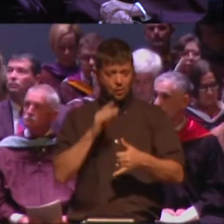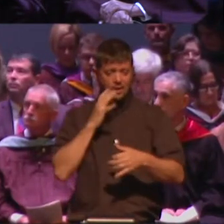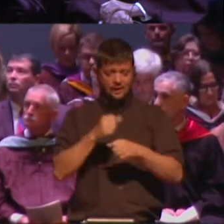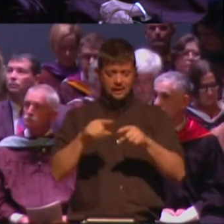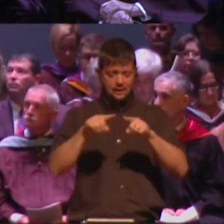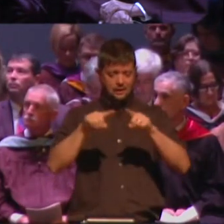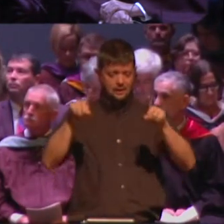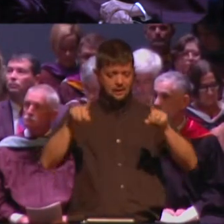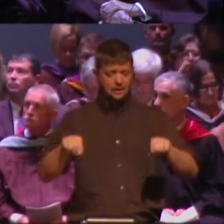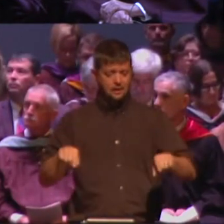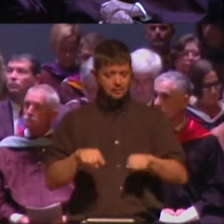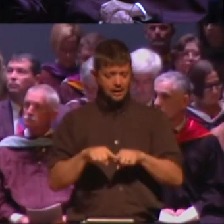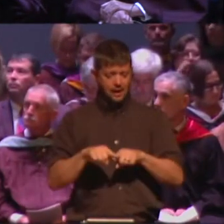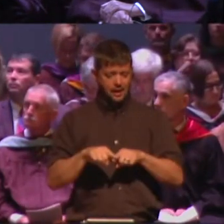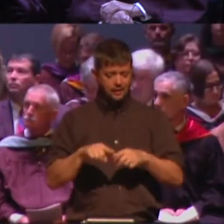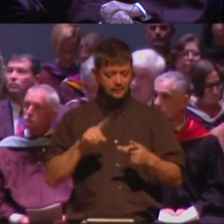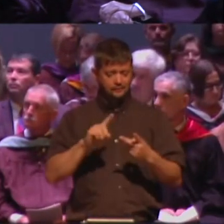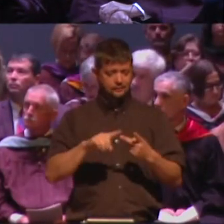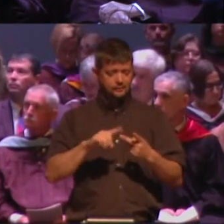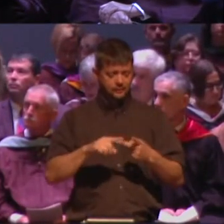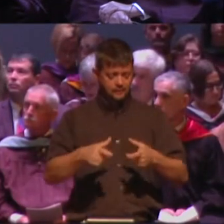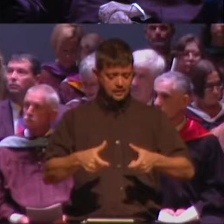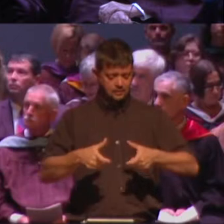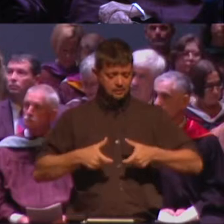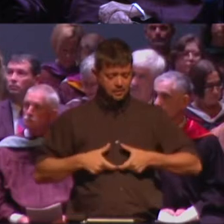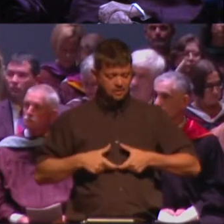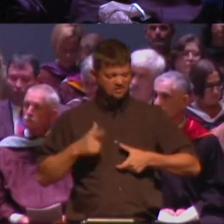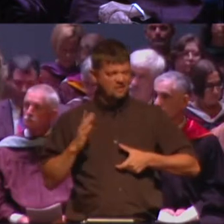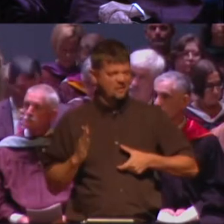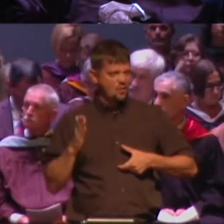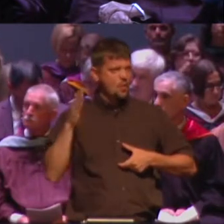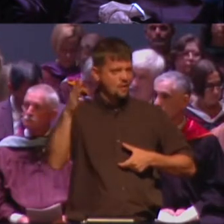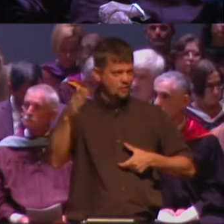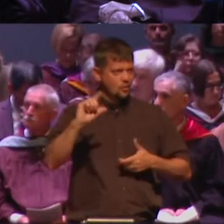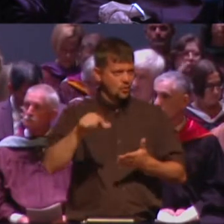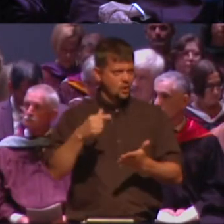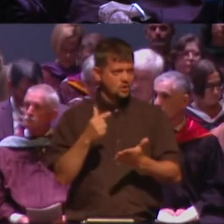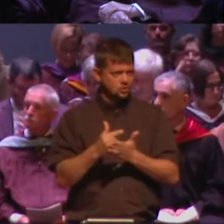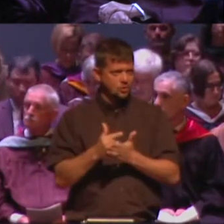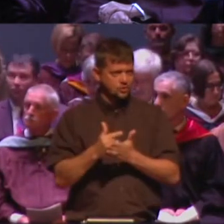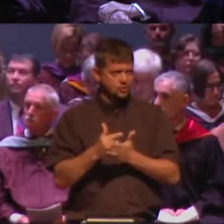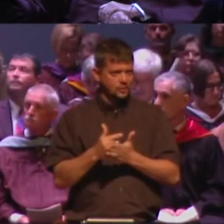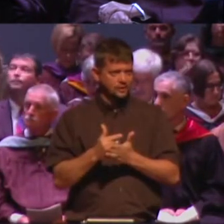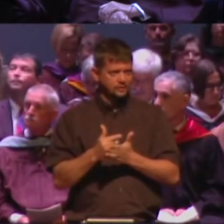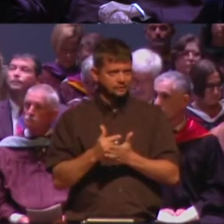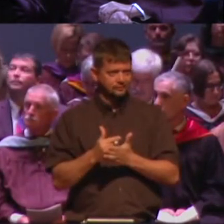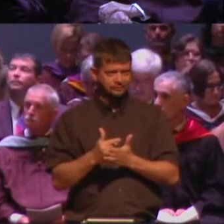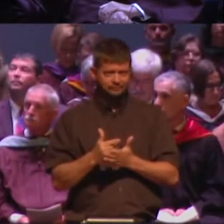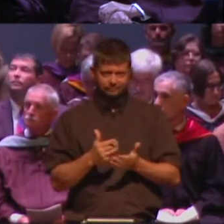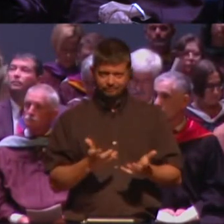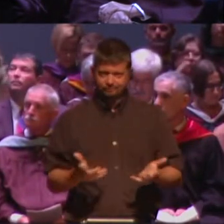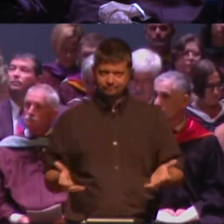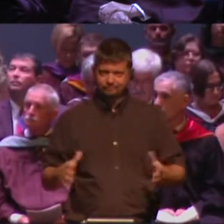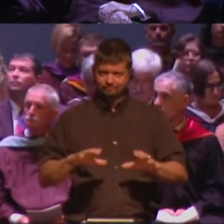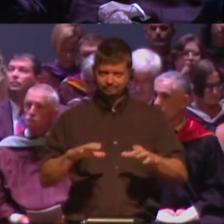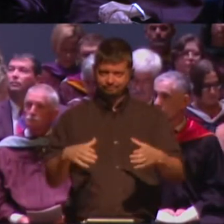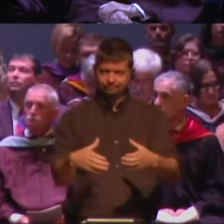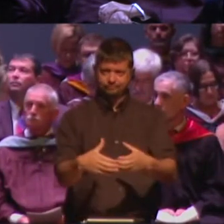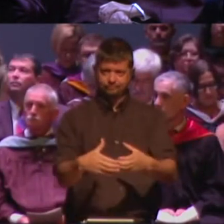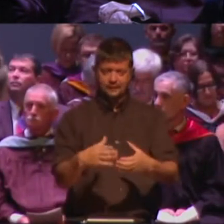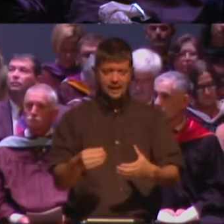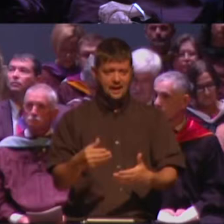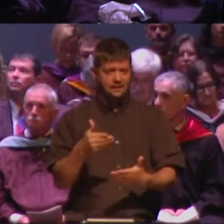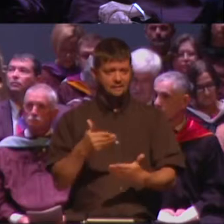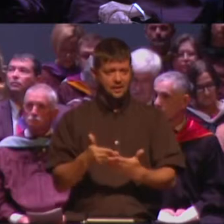plaque, a medallion to wear at all future Western Piedmont graduation ceremonies, and a financial award provided